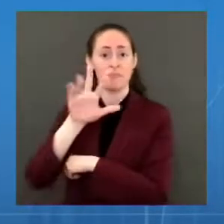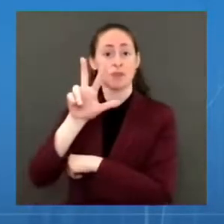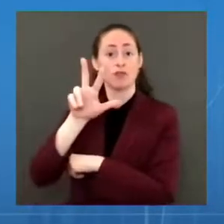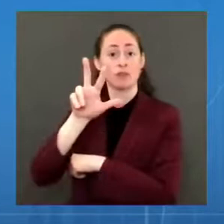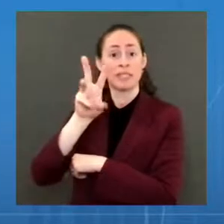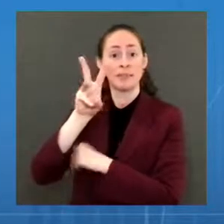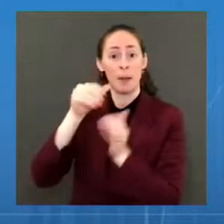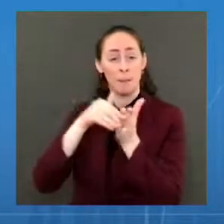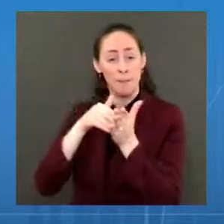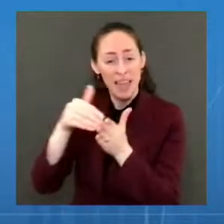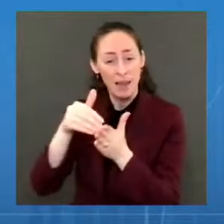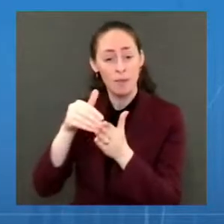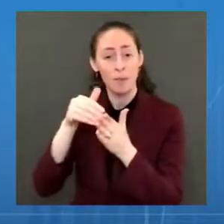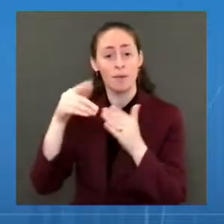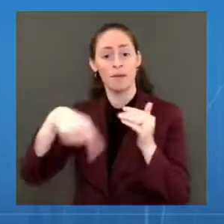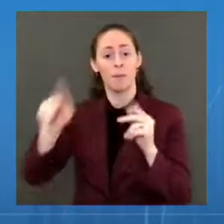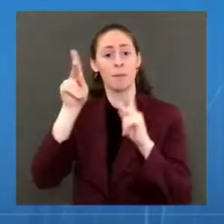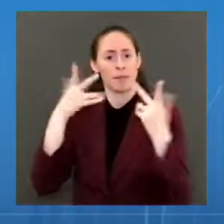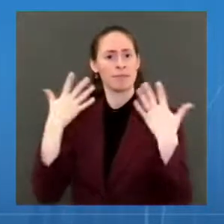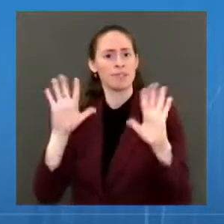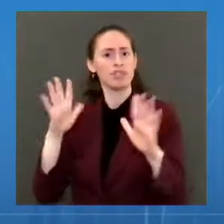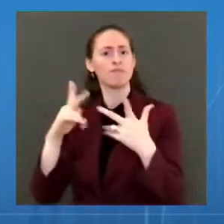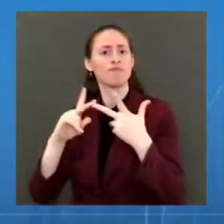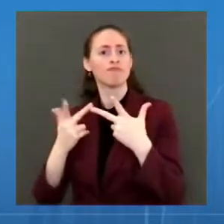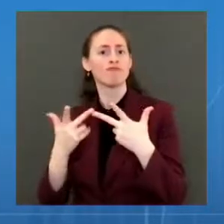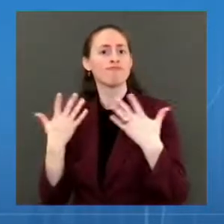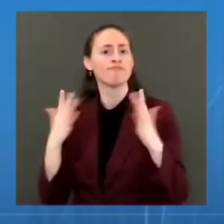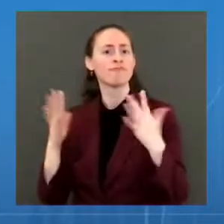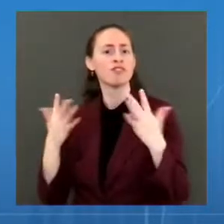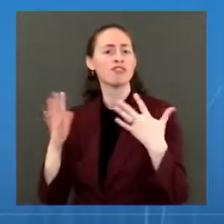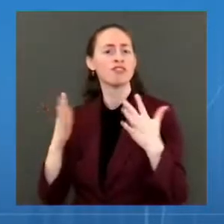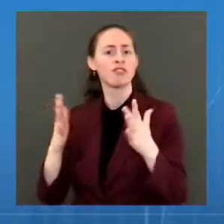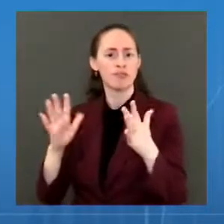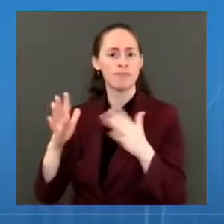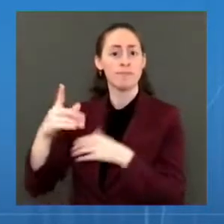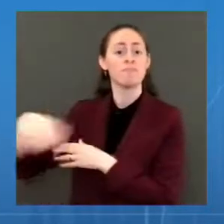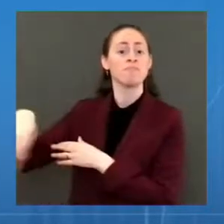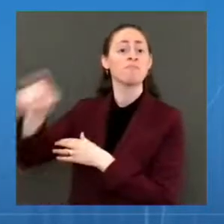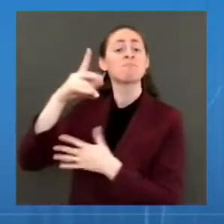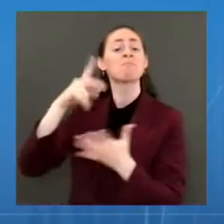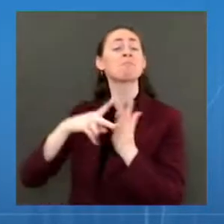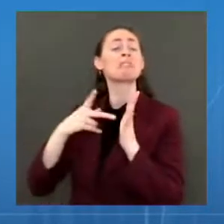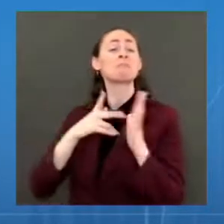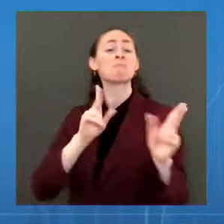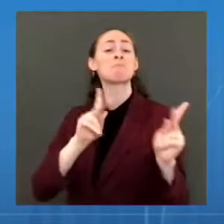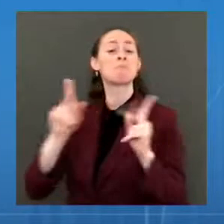nearly half of all eligible seniors, the most vulnerable population.